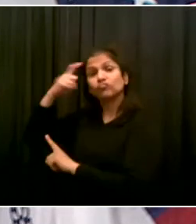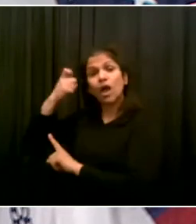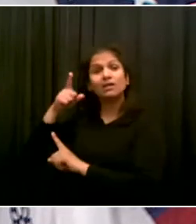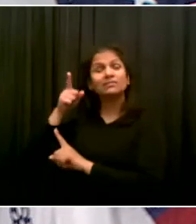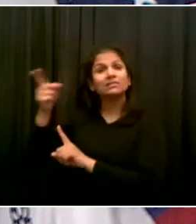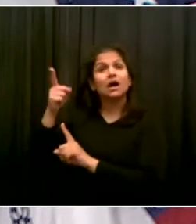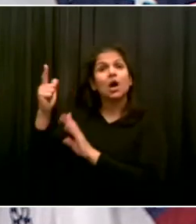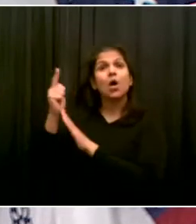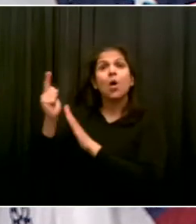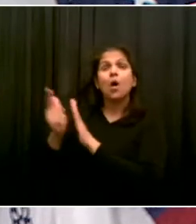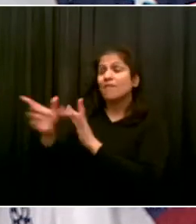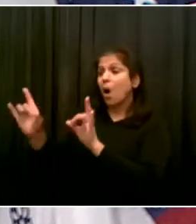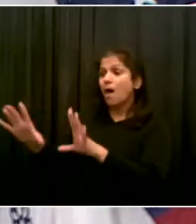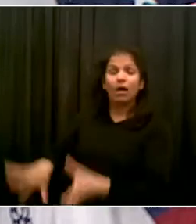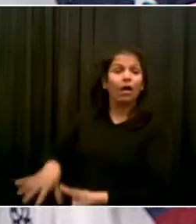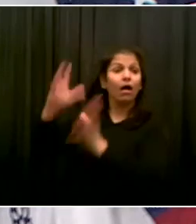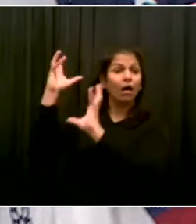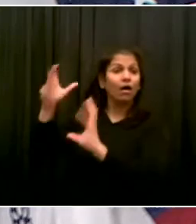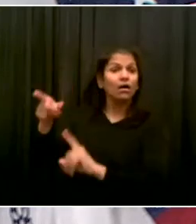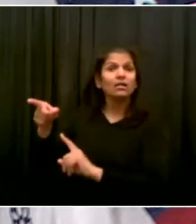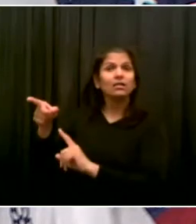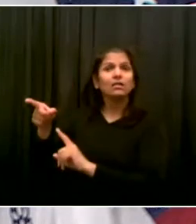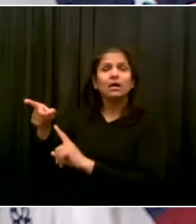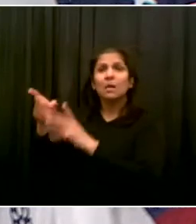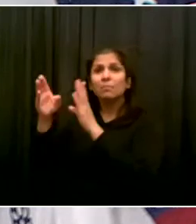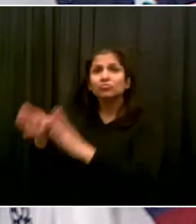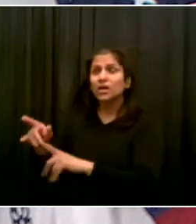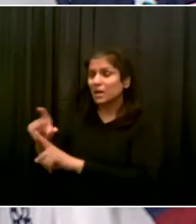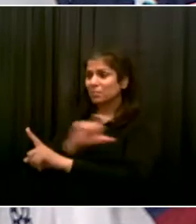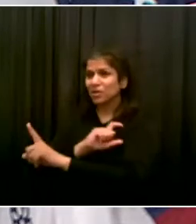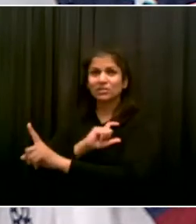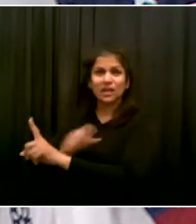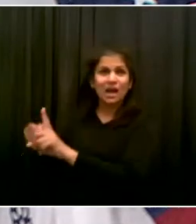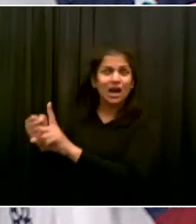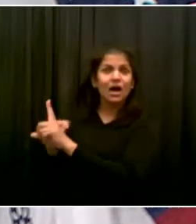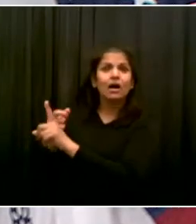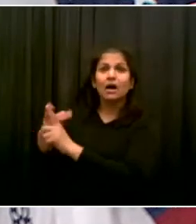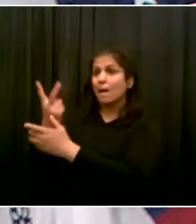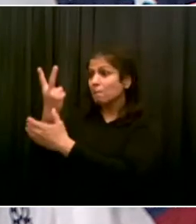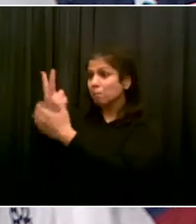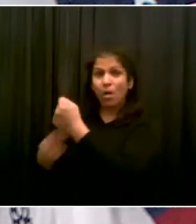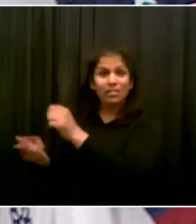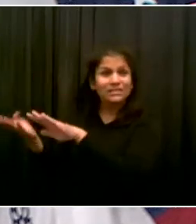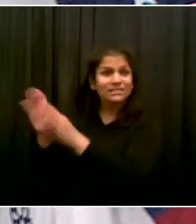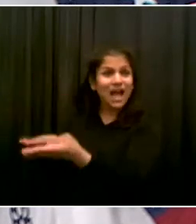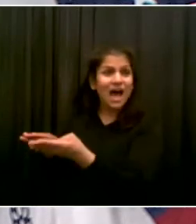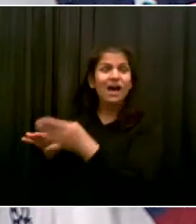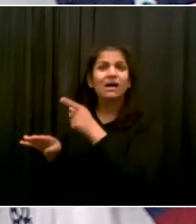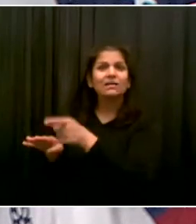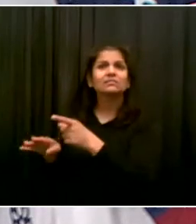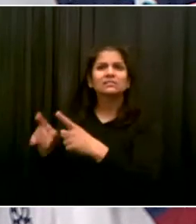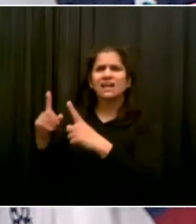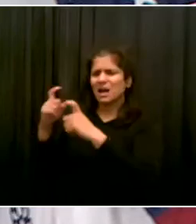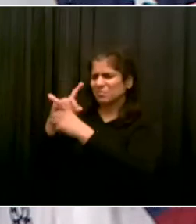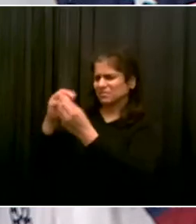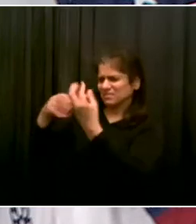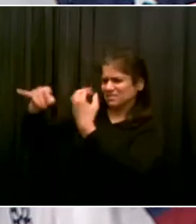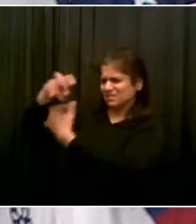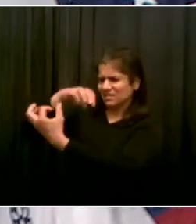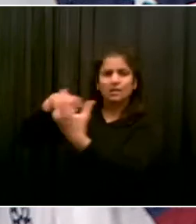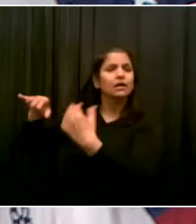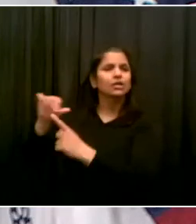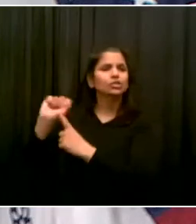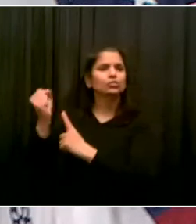dead, but it was in the middle of night, in the middle of a conflict. It was a very complex situation and a very different one in my view. Go ahead,